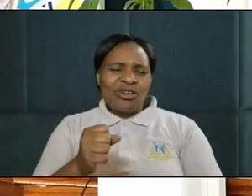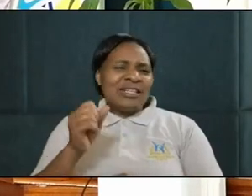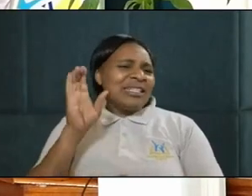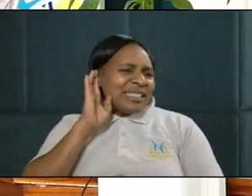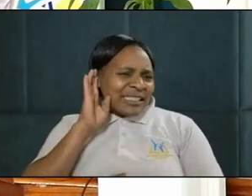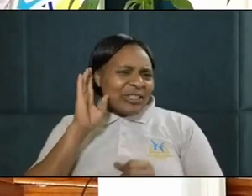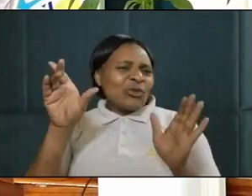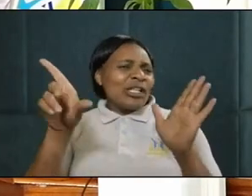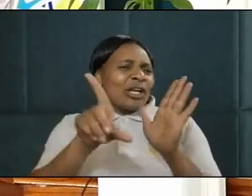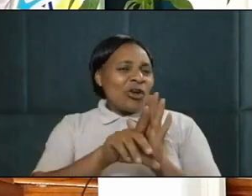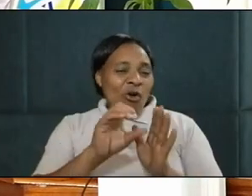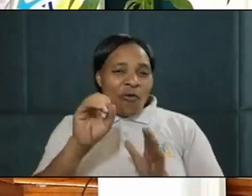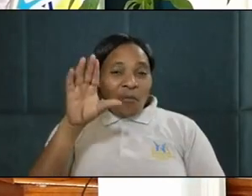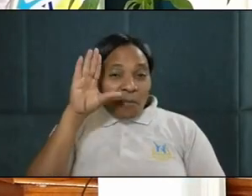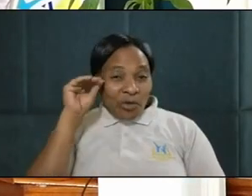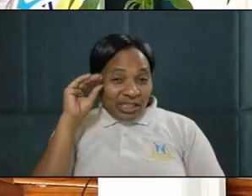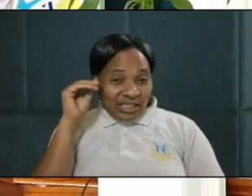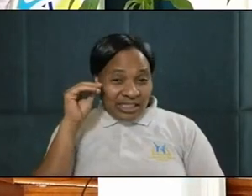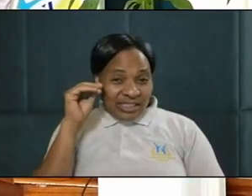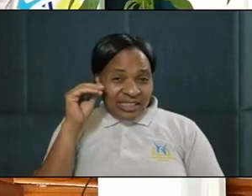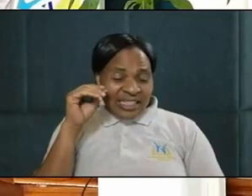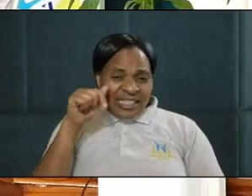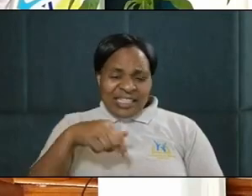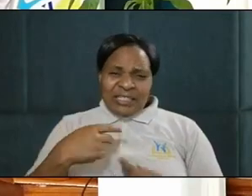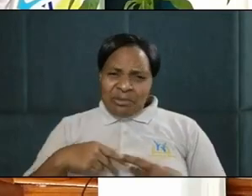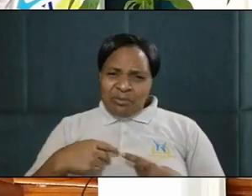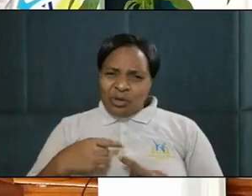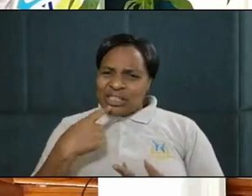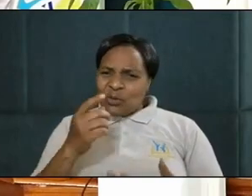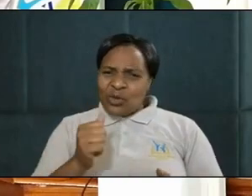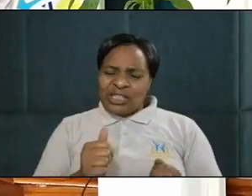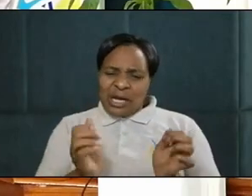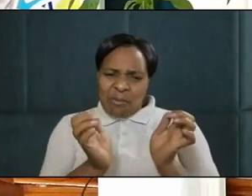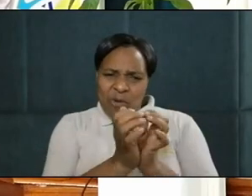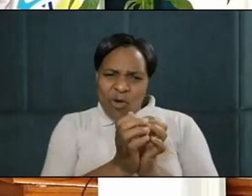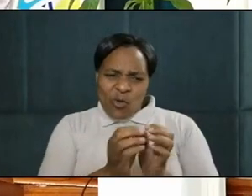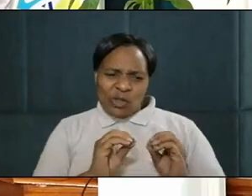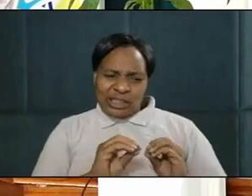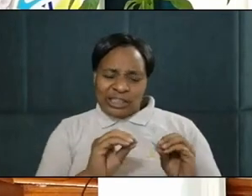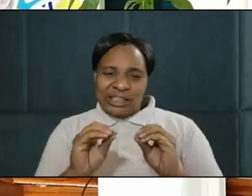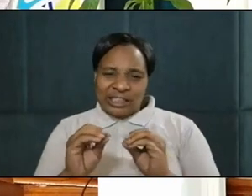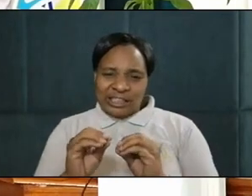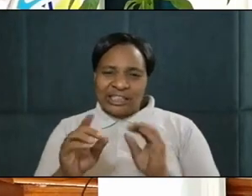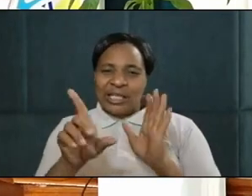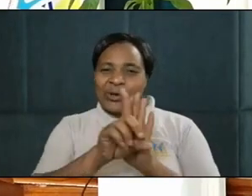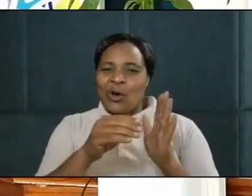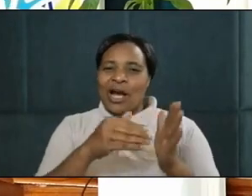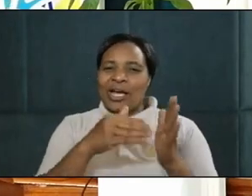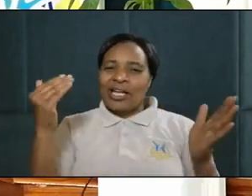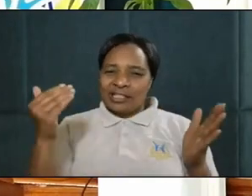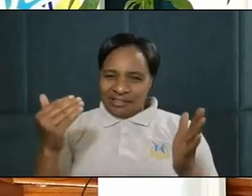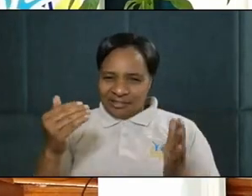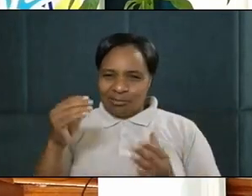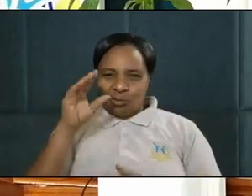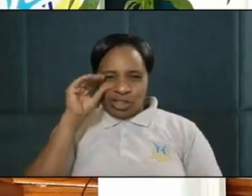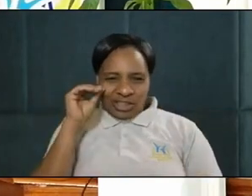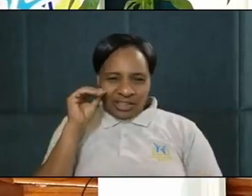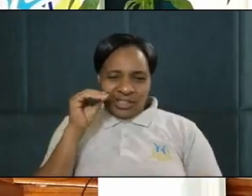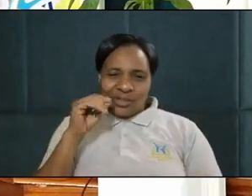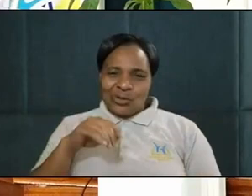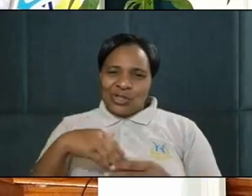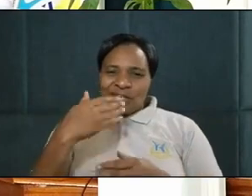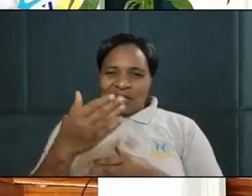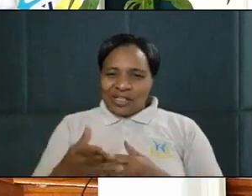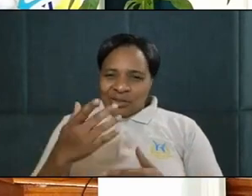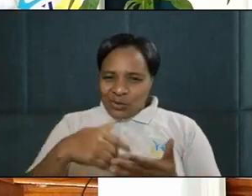Moses. Oh, so there were rumors that Paul was teaching against the law of Moses. That's why they doubted him. Now the next question. Oh,